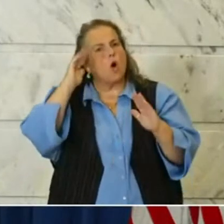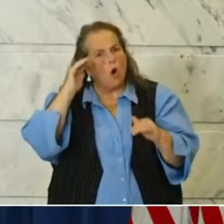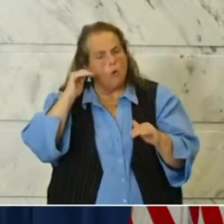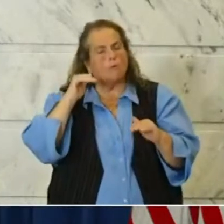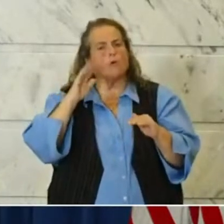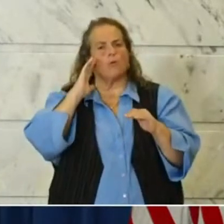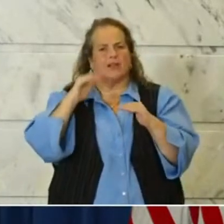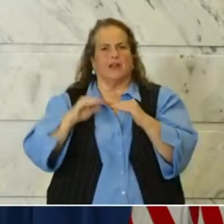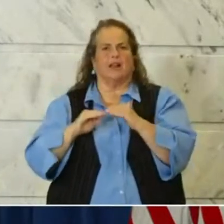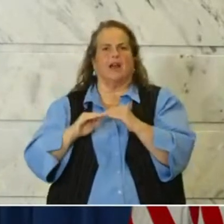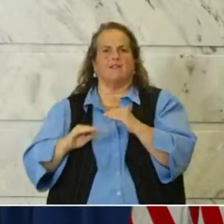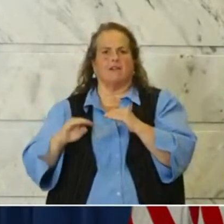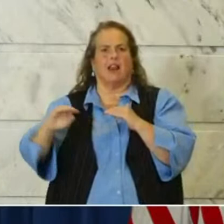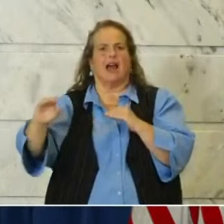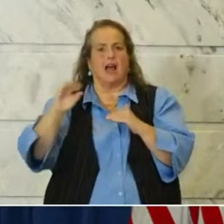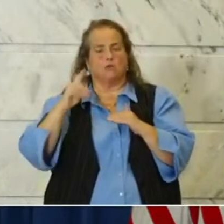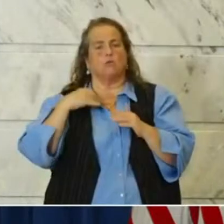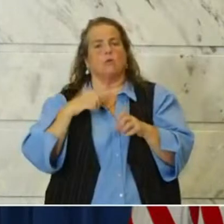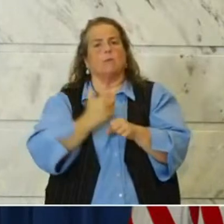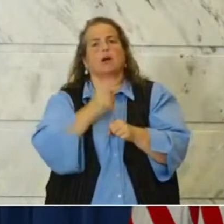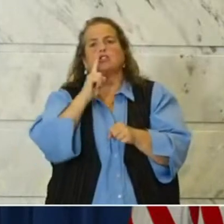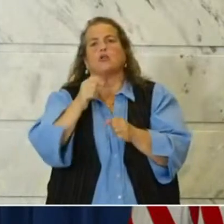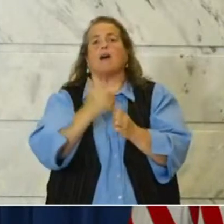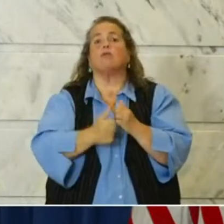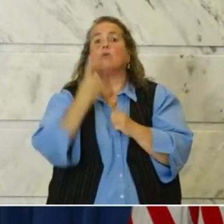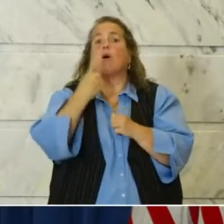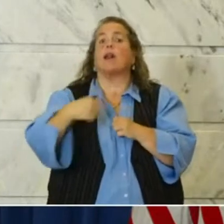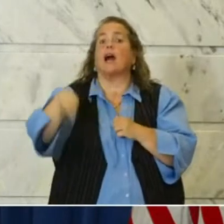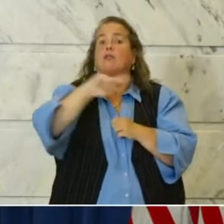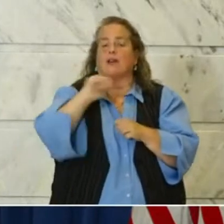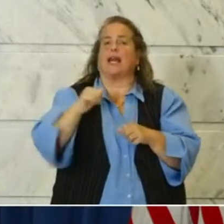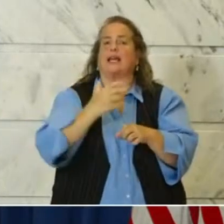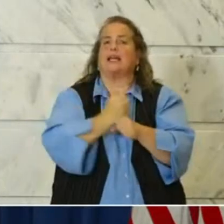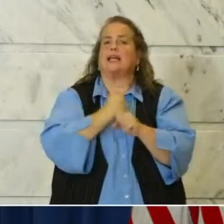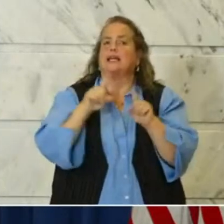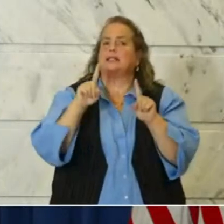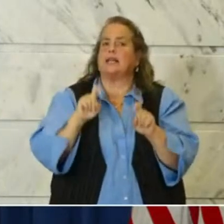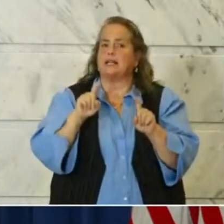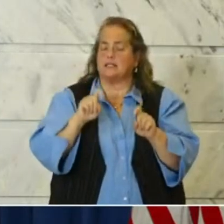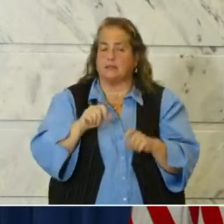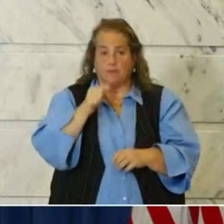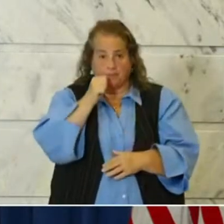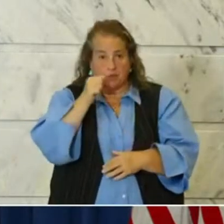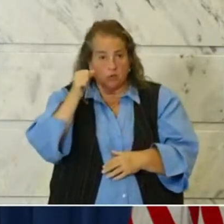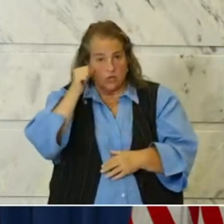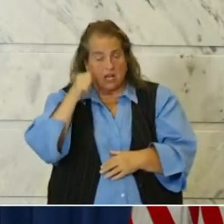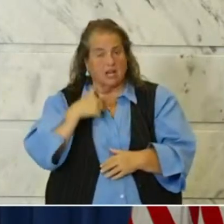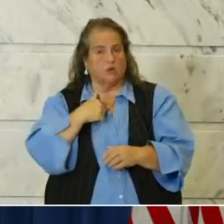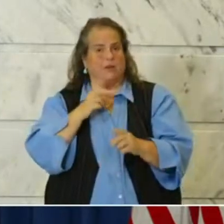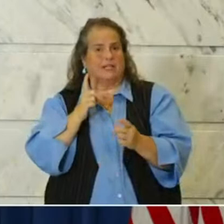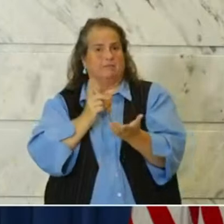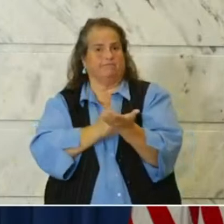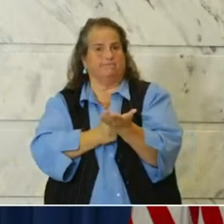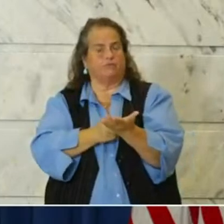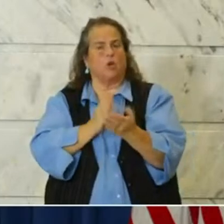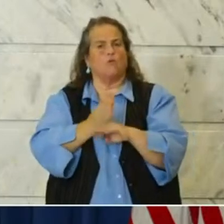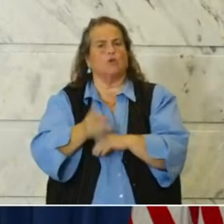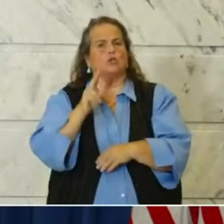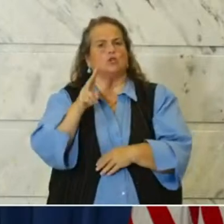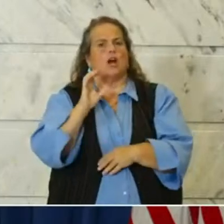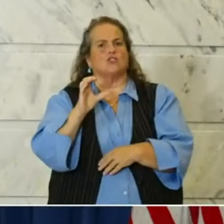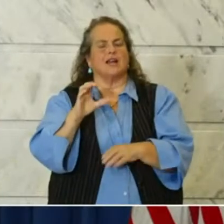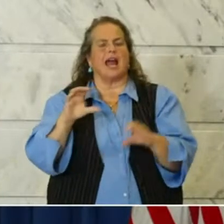out, we want to make sure that everyone out there can get a test. Yesterday we talked about there being over 200 active